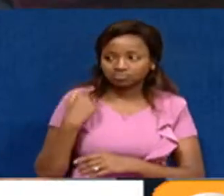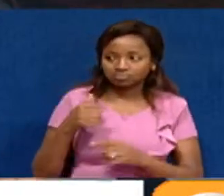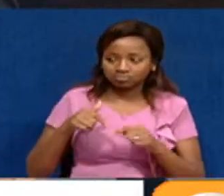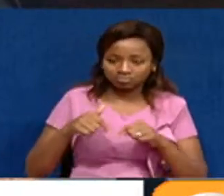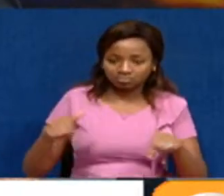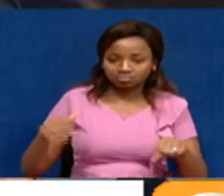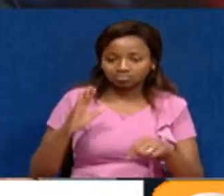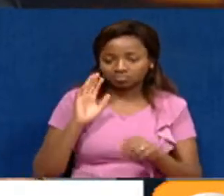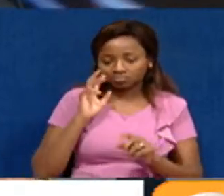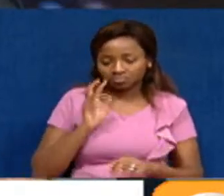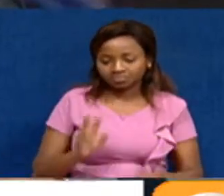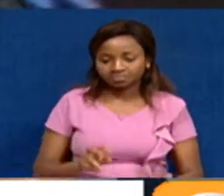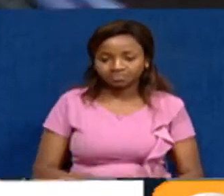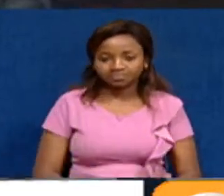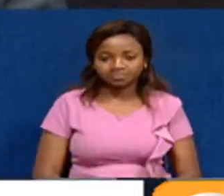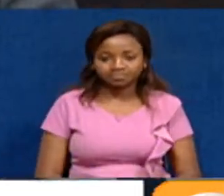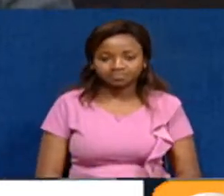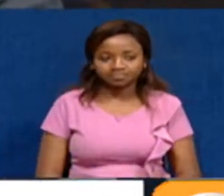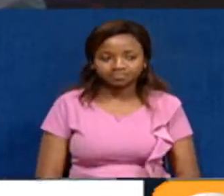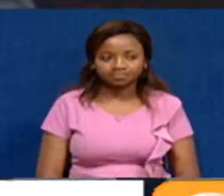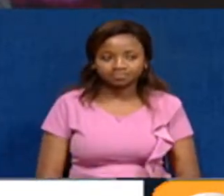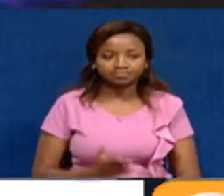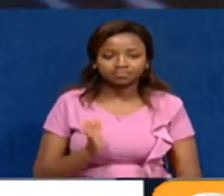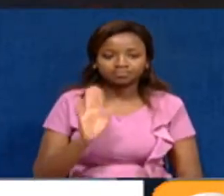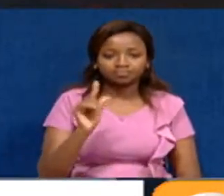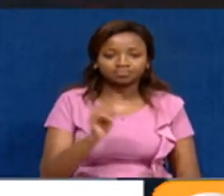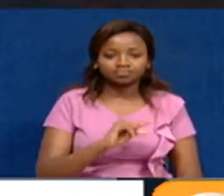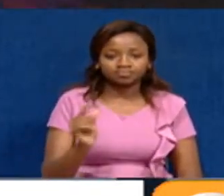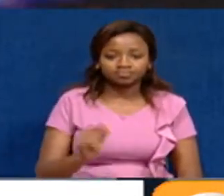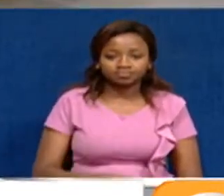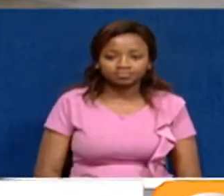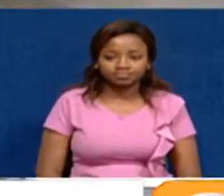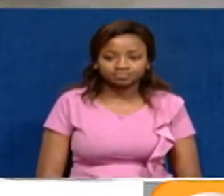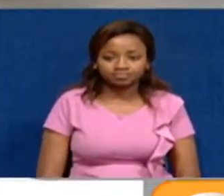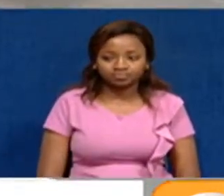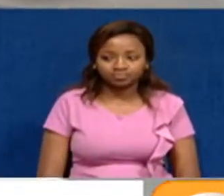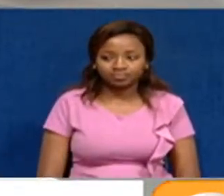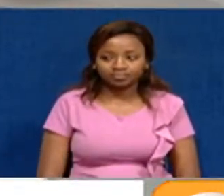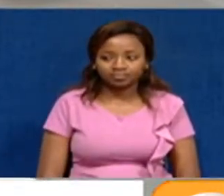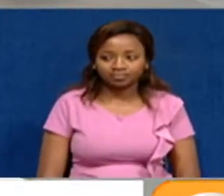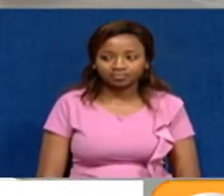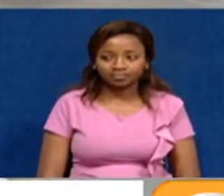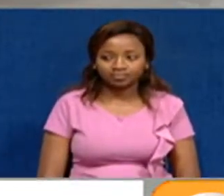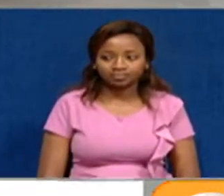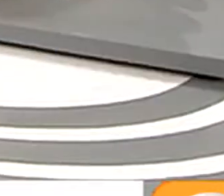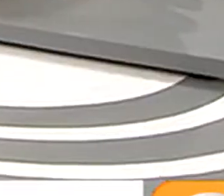and I'll be taking a few of them on the other side. Stay with us. We'll be right back.